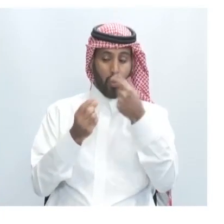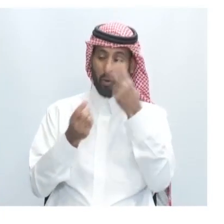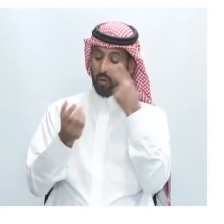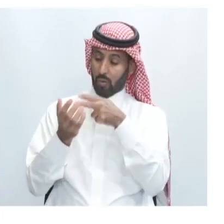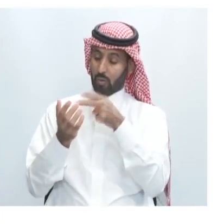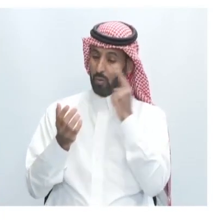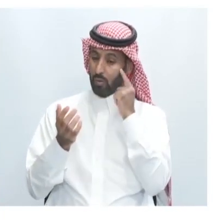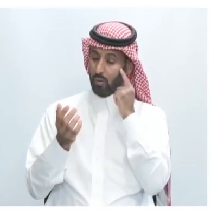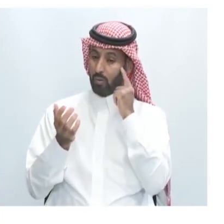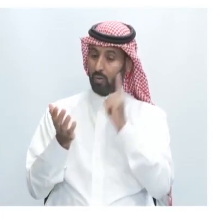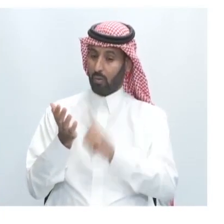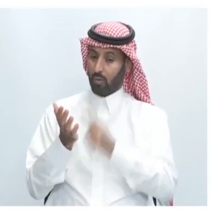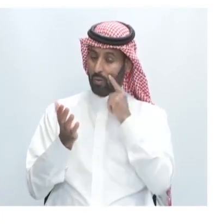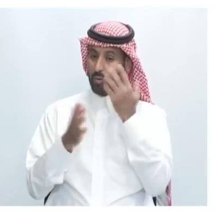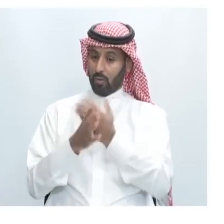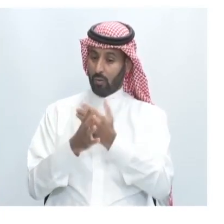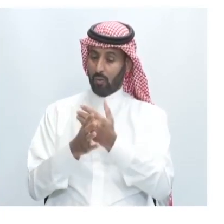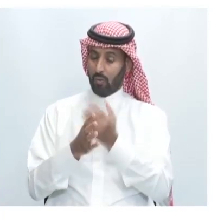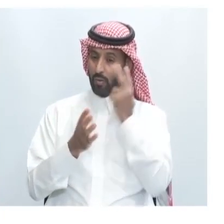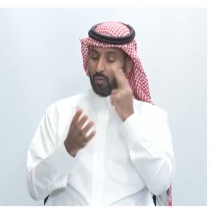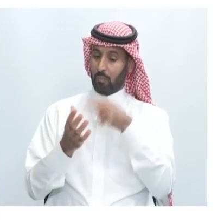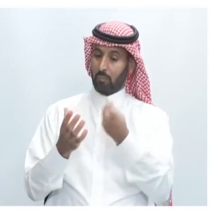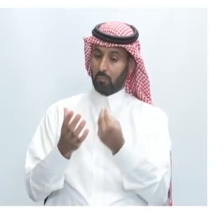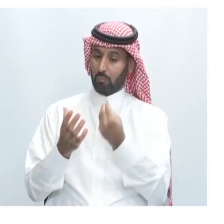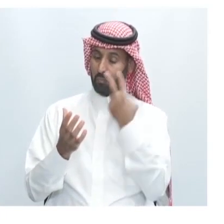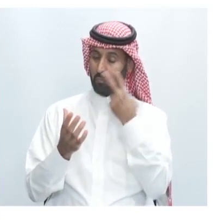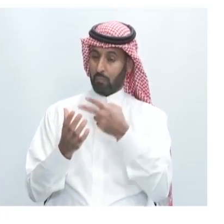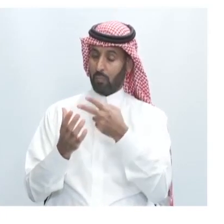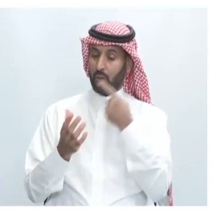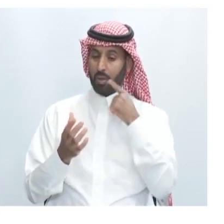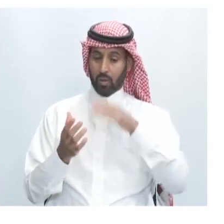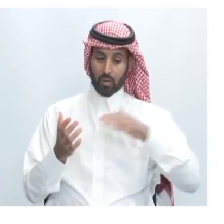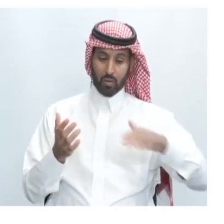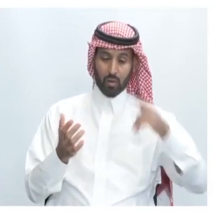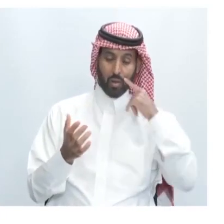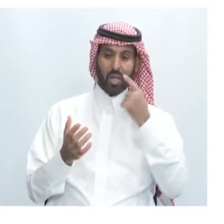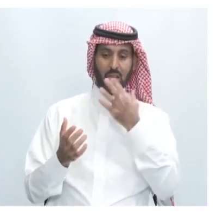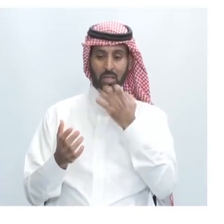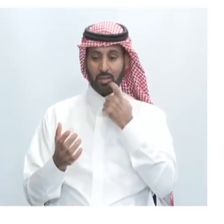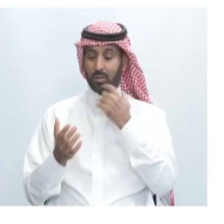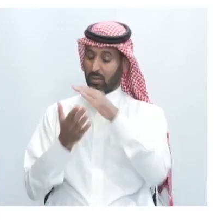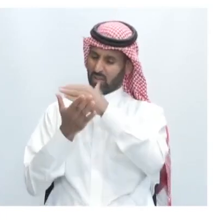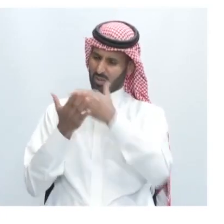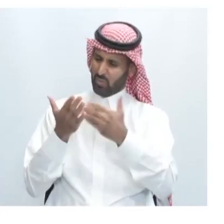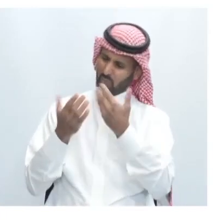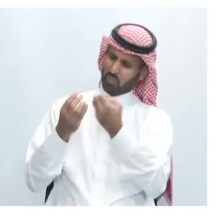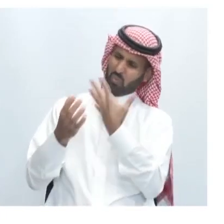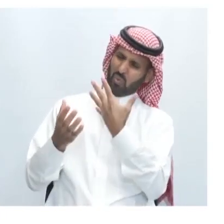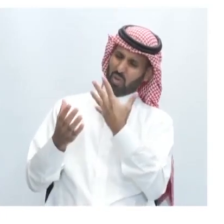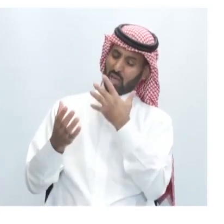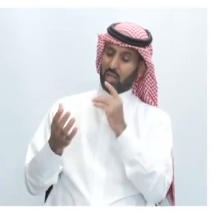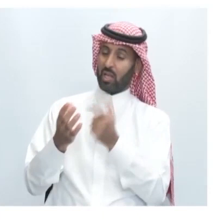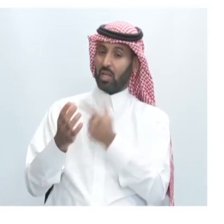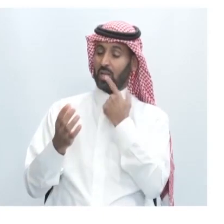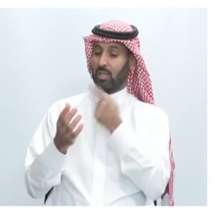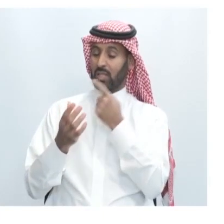comprehension. They believe the reason for this is that for some children, the white background is too reflective, and this